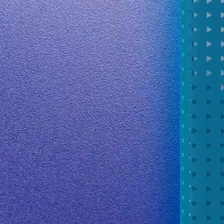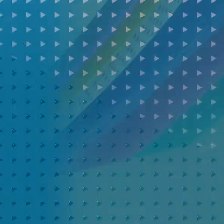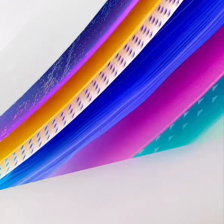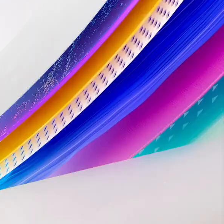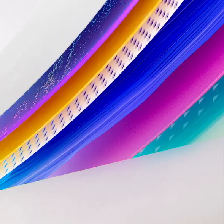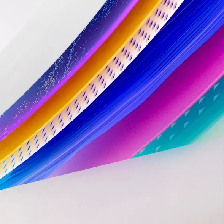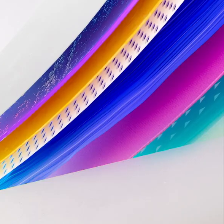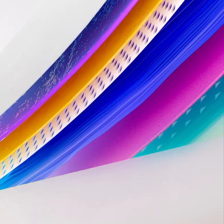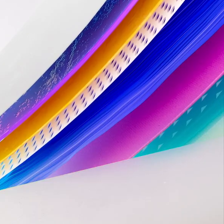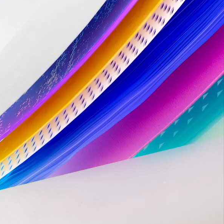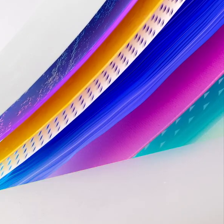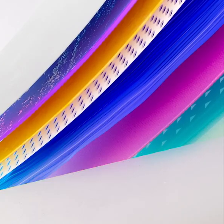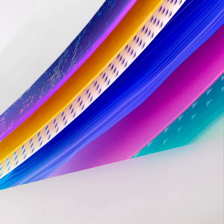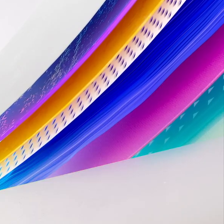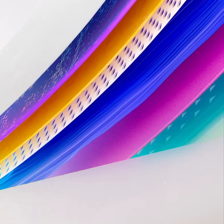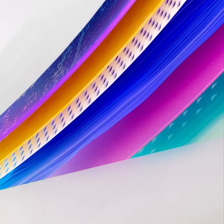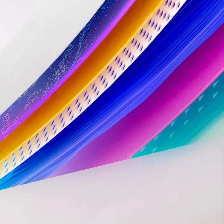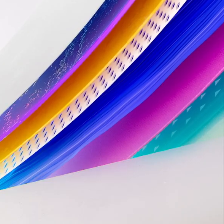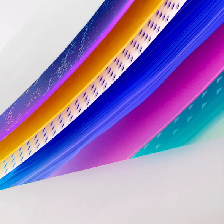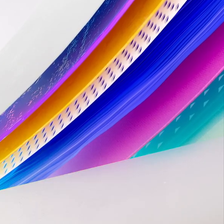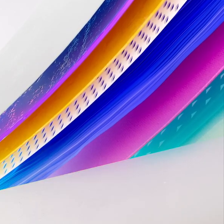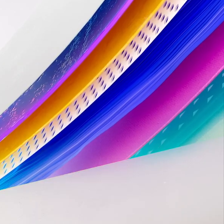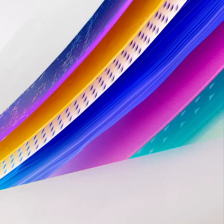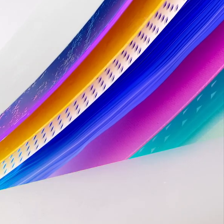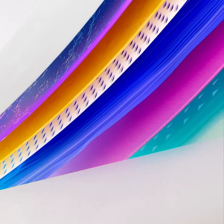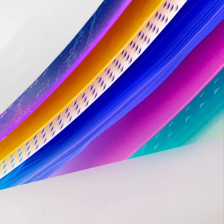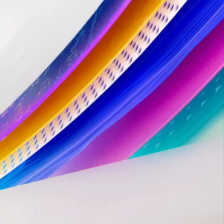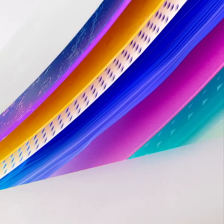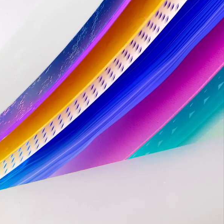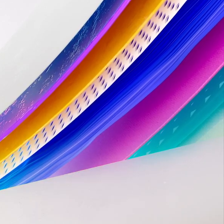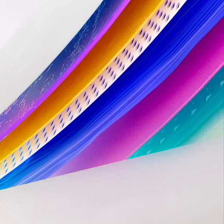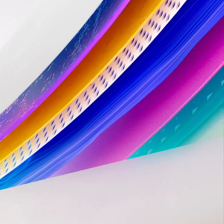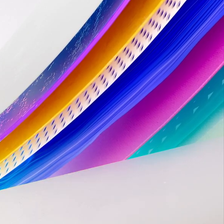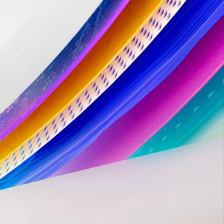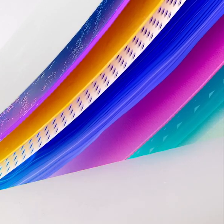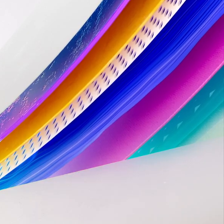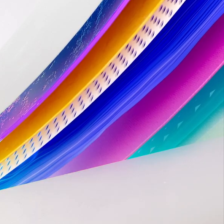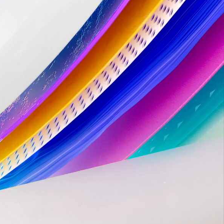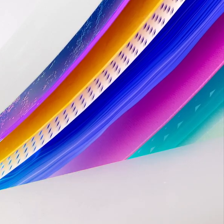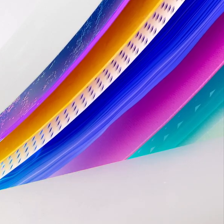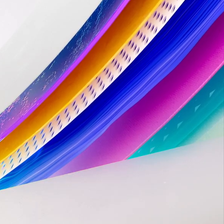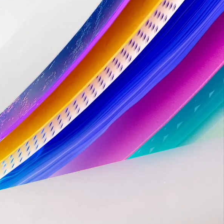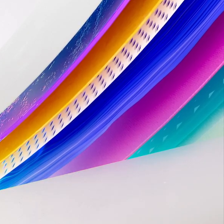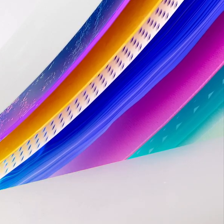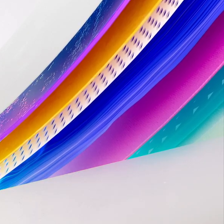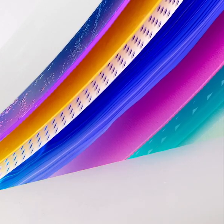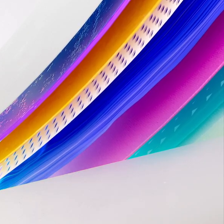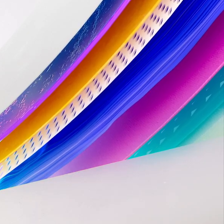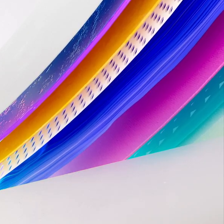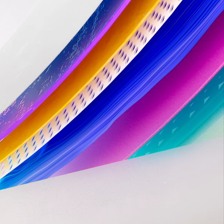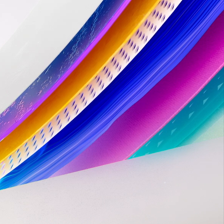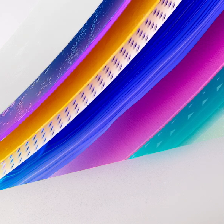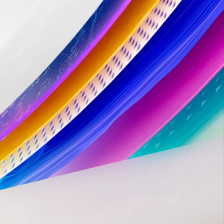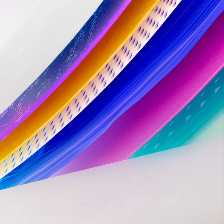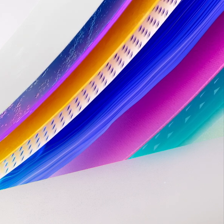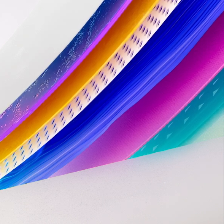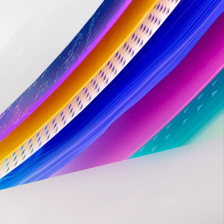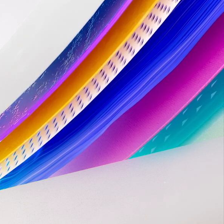makeitfable.com/accessible-usability-scale. In animation, colorful, undulating bands frame the words, "Thank you for participating, and there's